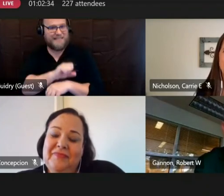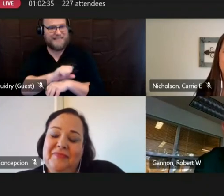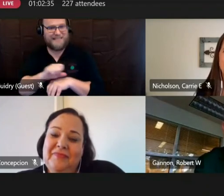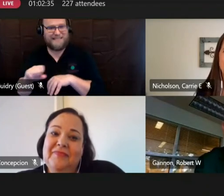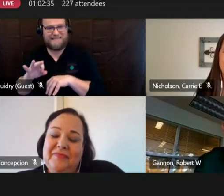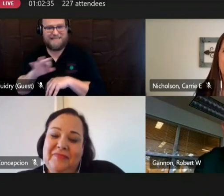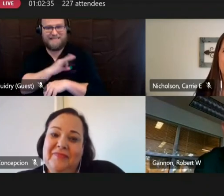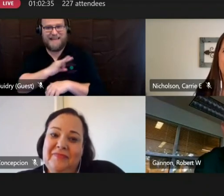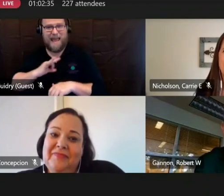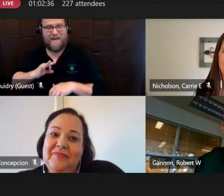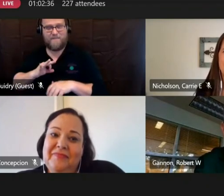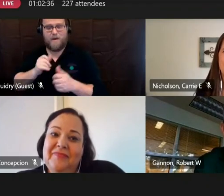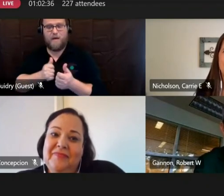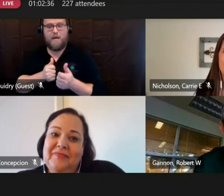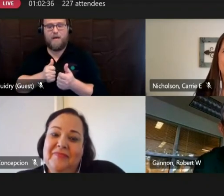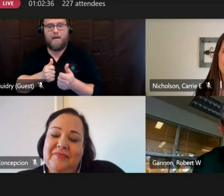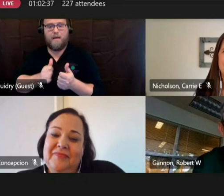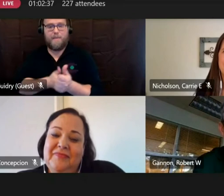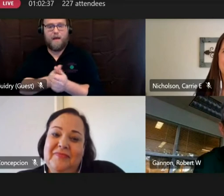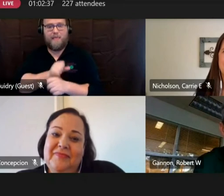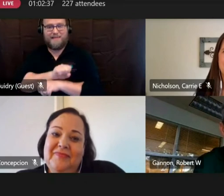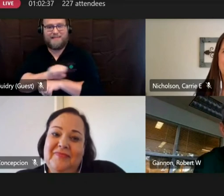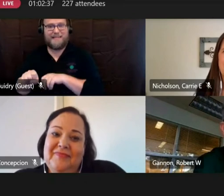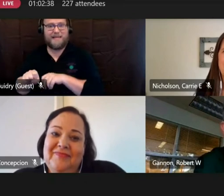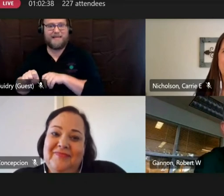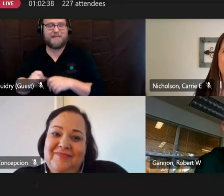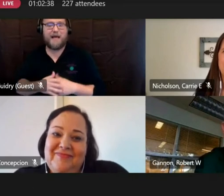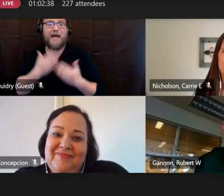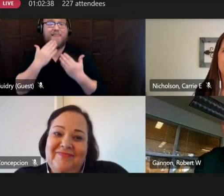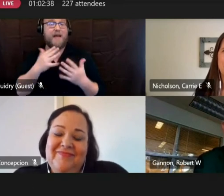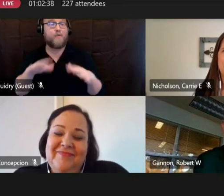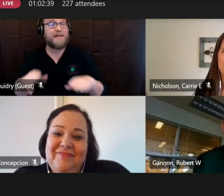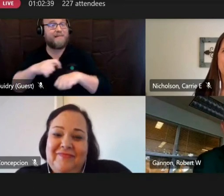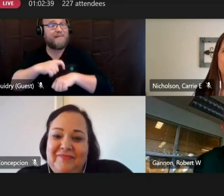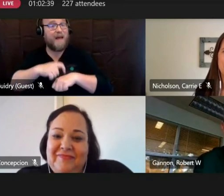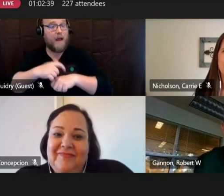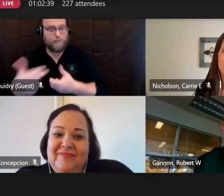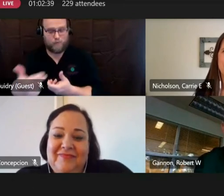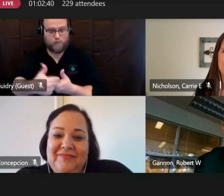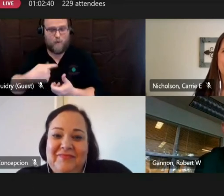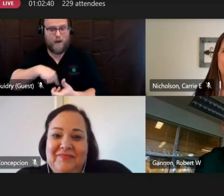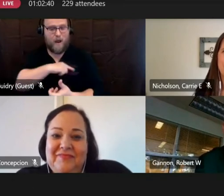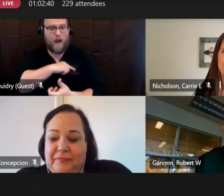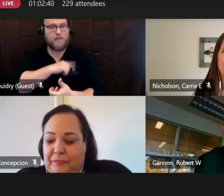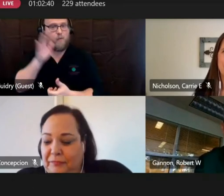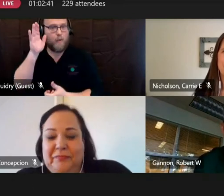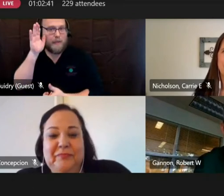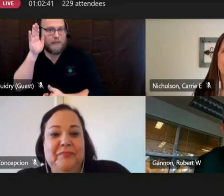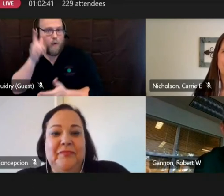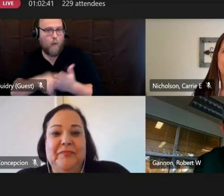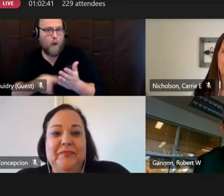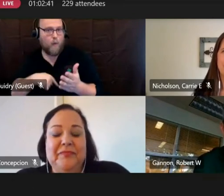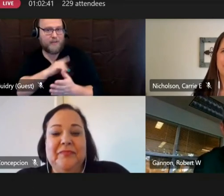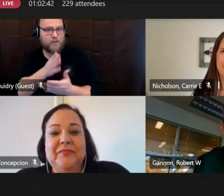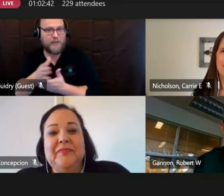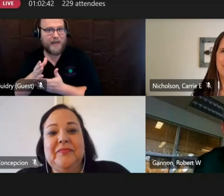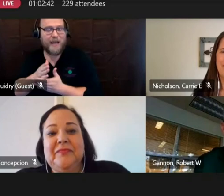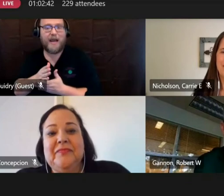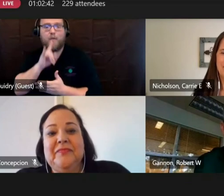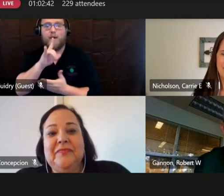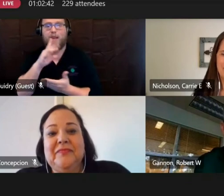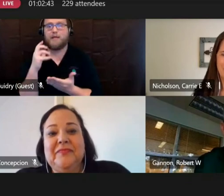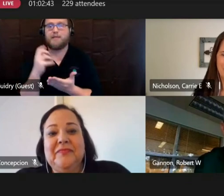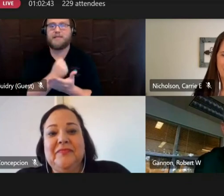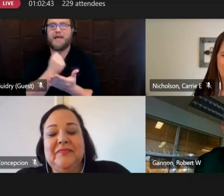finally, thank you all for taking time out of your evenings to join us tonight, to listen to what we have to share, and for taking advantage of future opportunities to be with